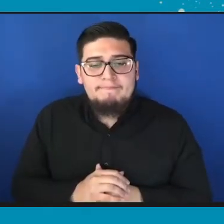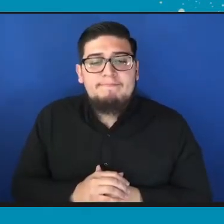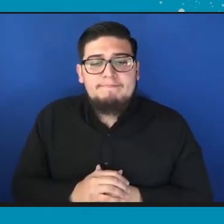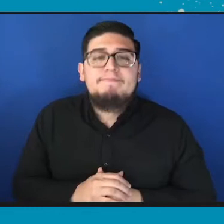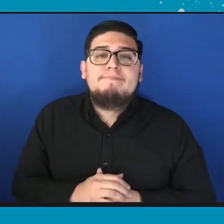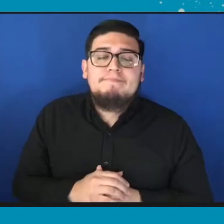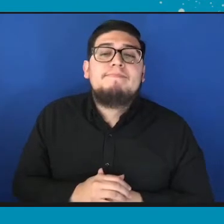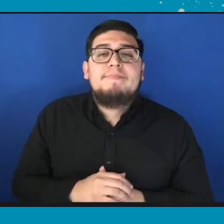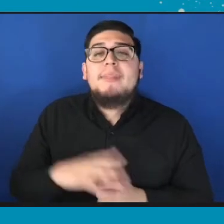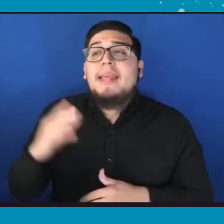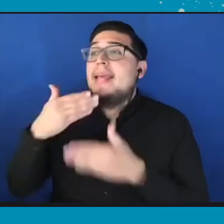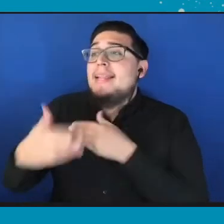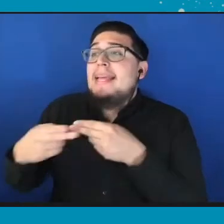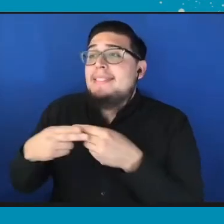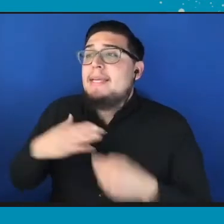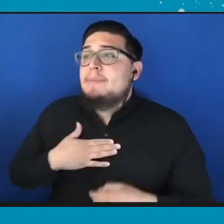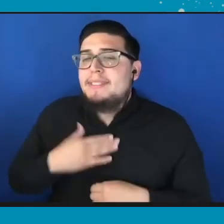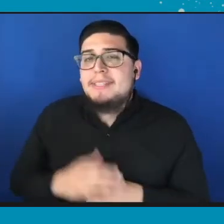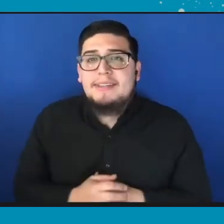And the next slide.